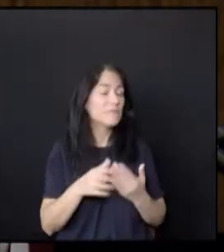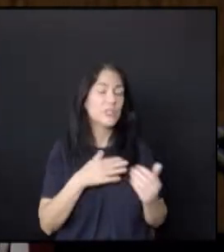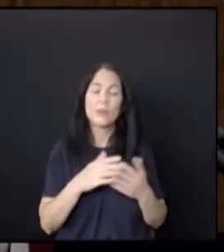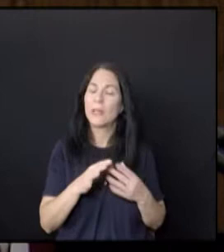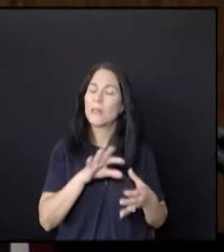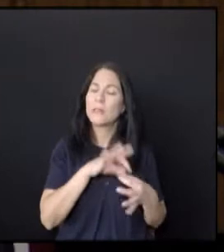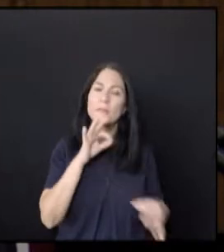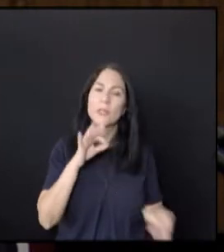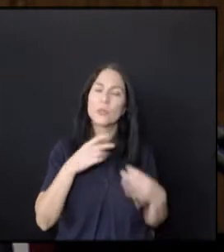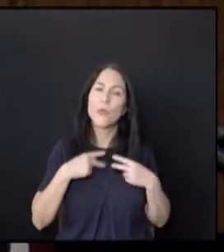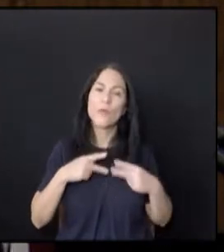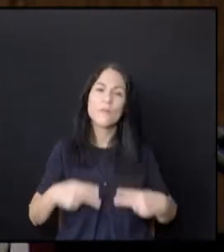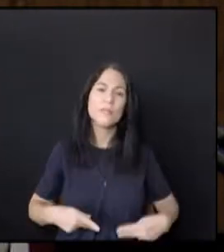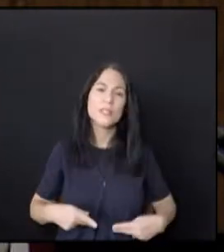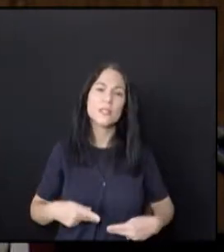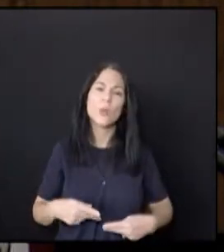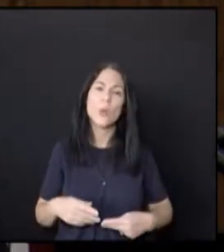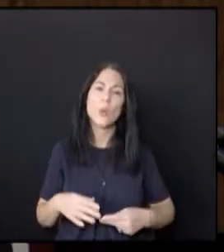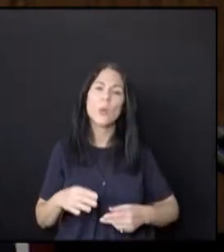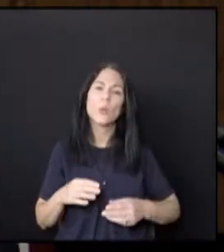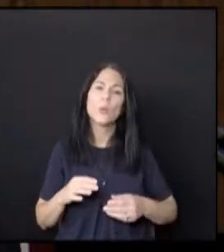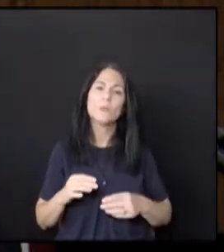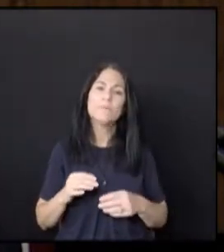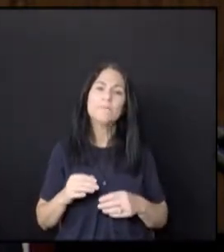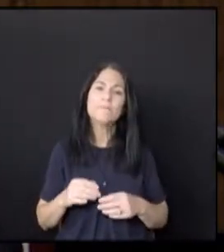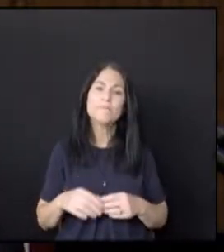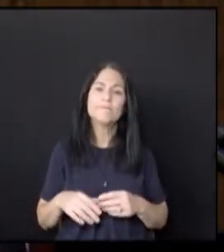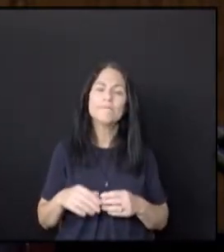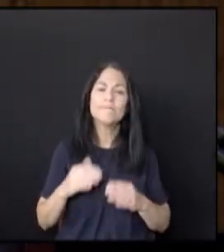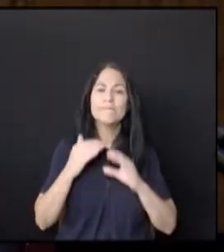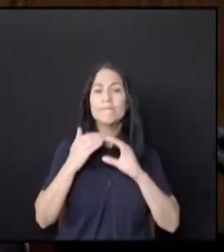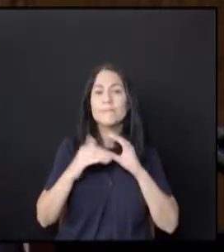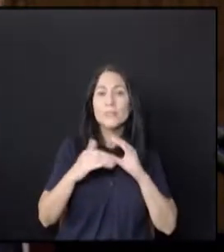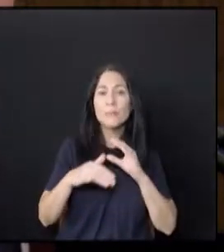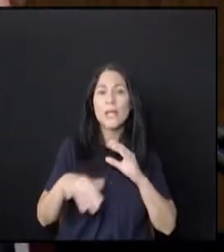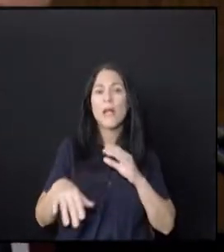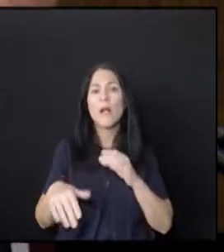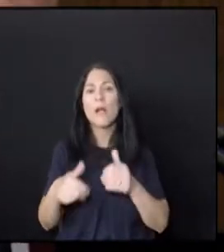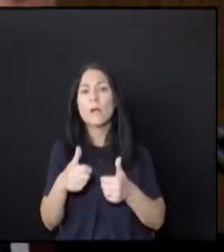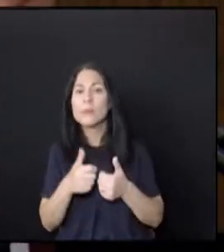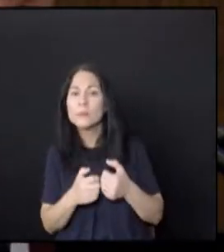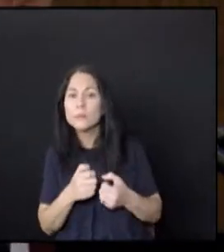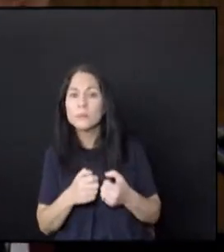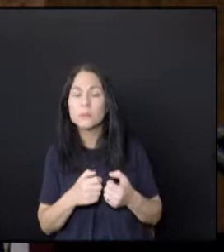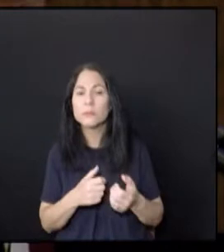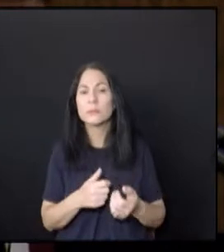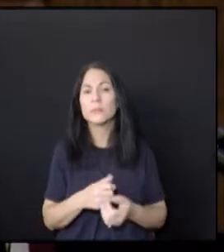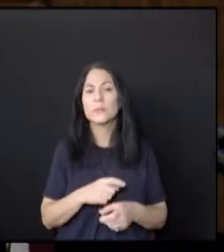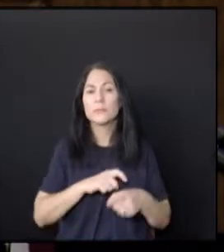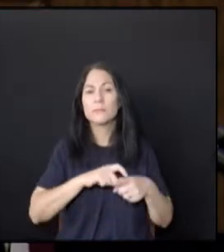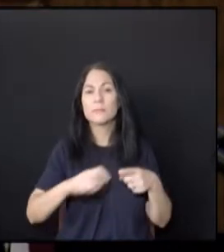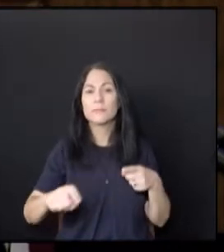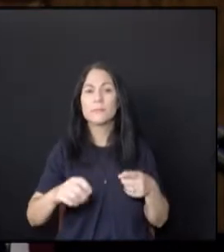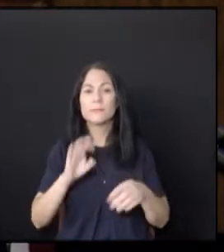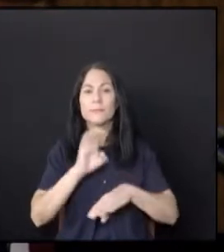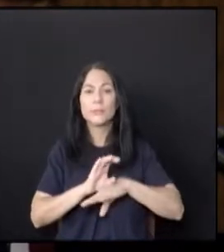or physical need, to reach out to us on the email or call the church this week. but we have been receiving